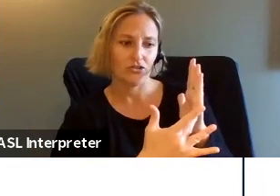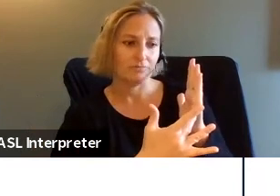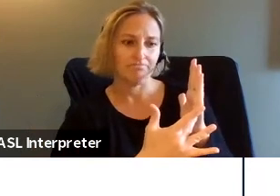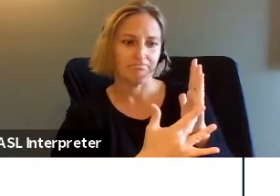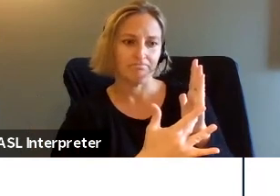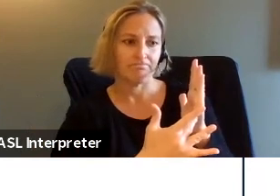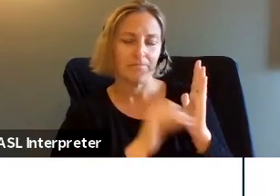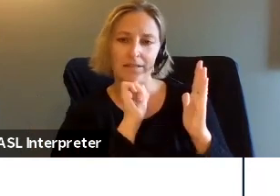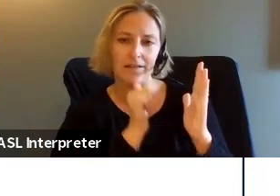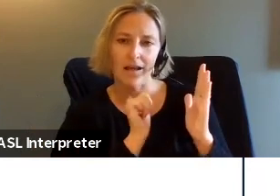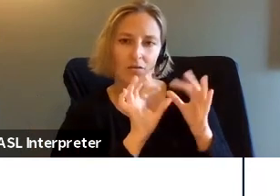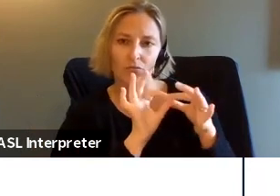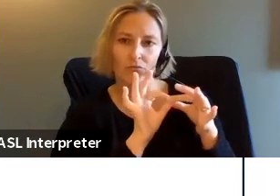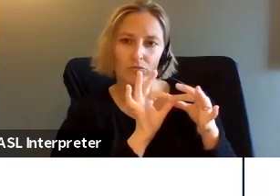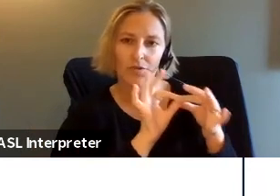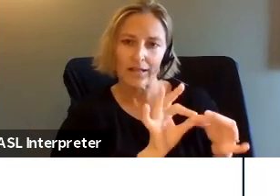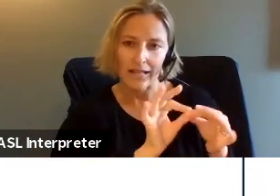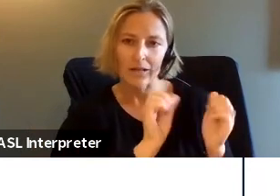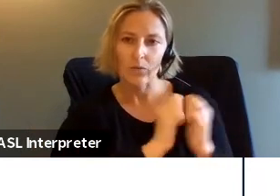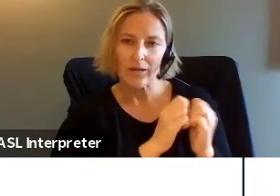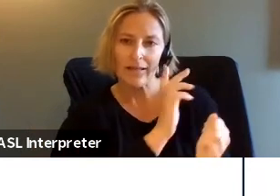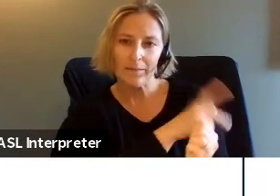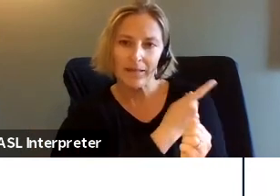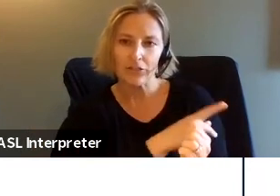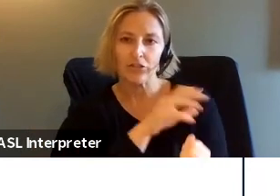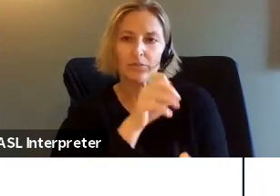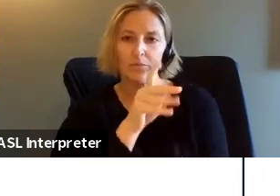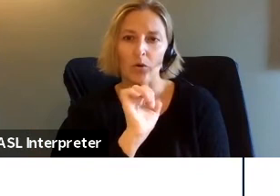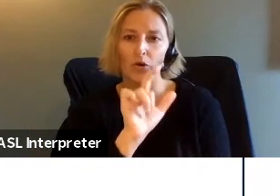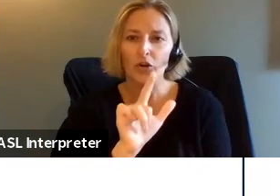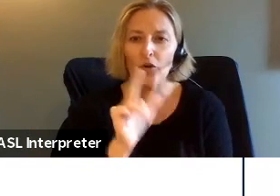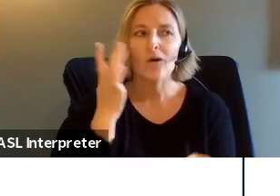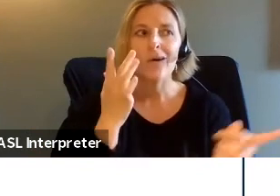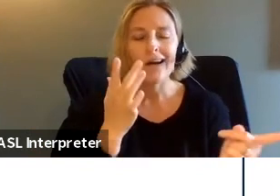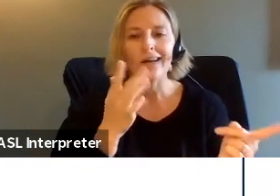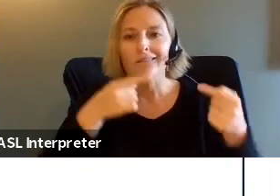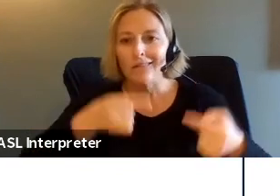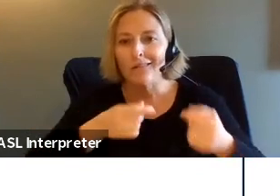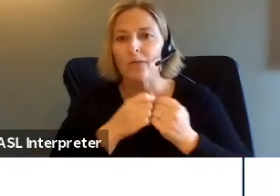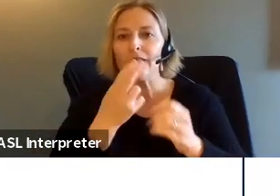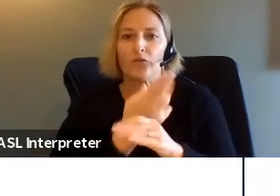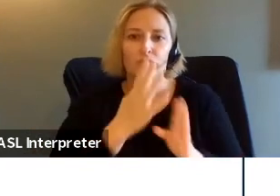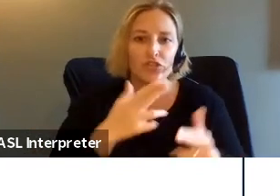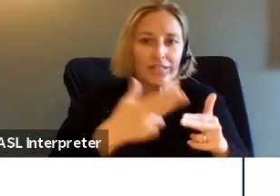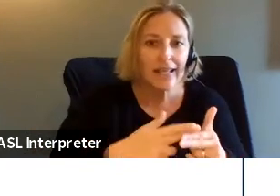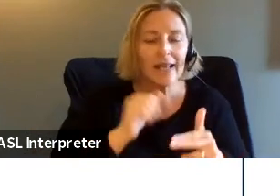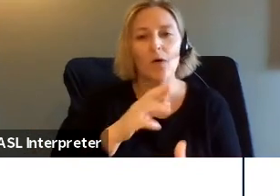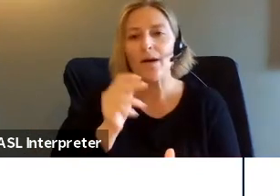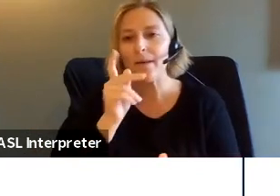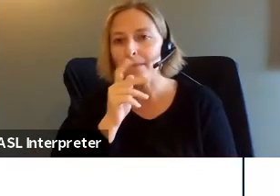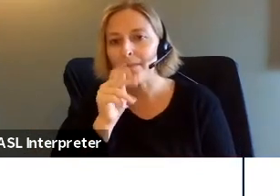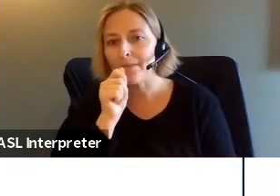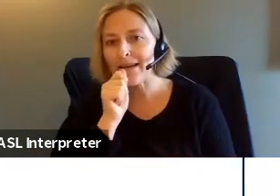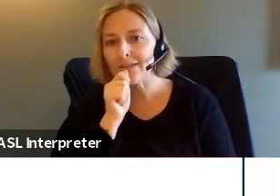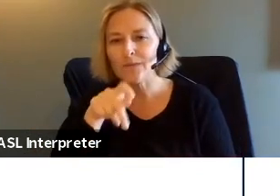not associated with a patient portal, again, because of the username password issues, patients may not be able to retrieve those on